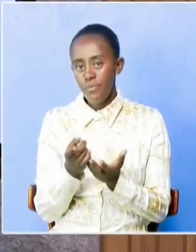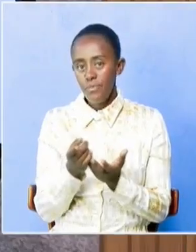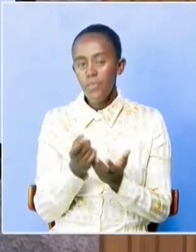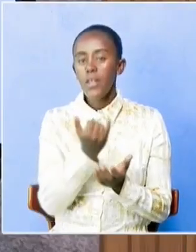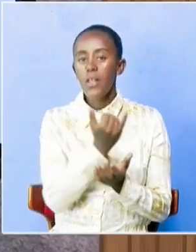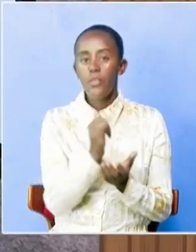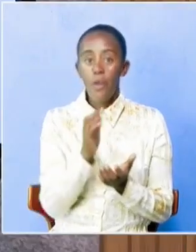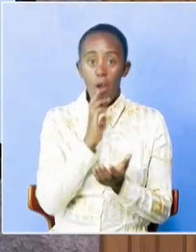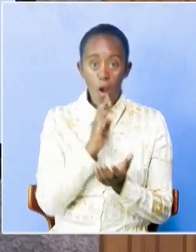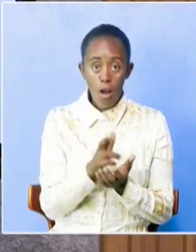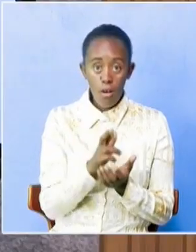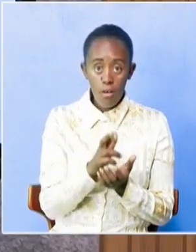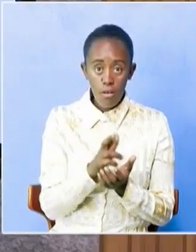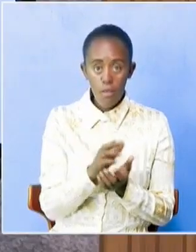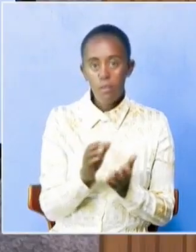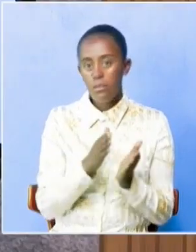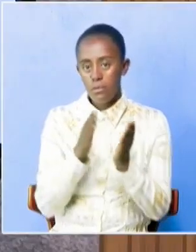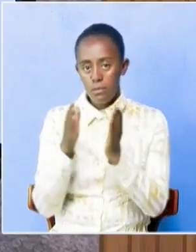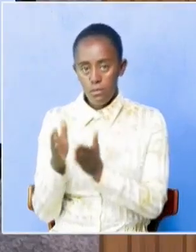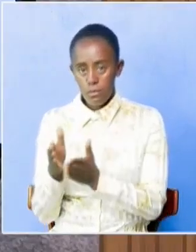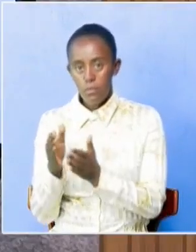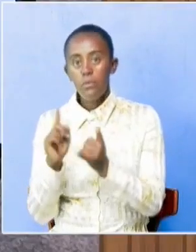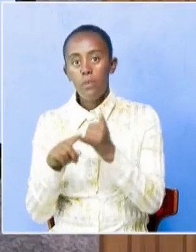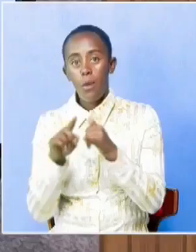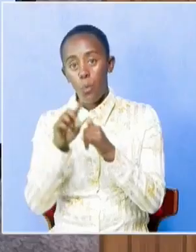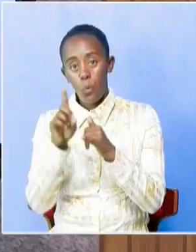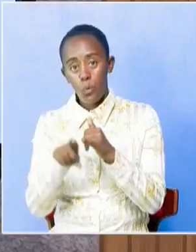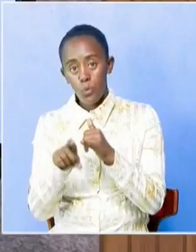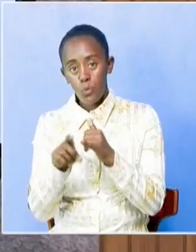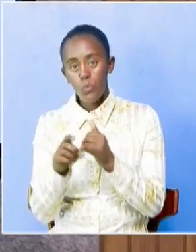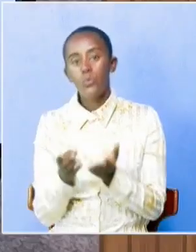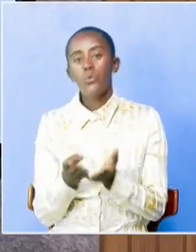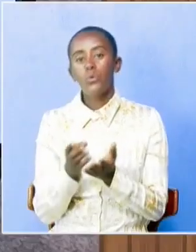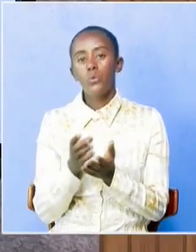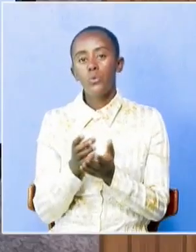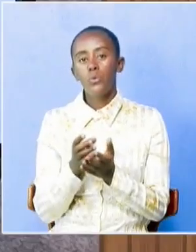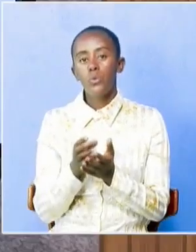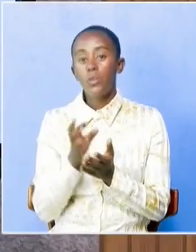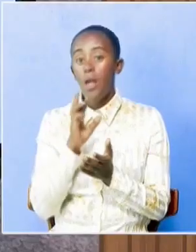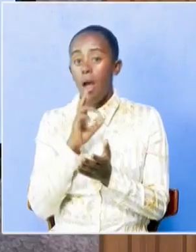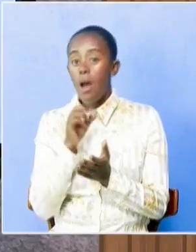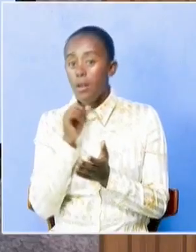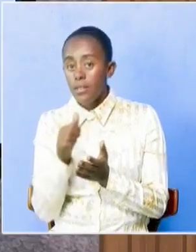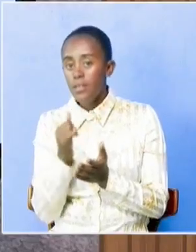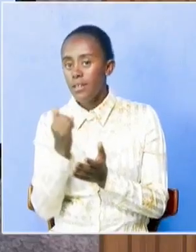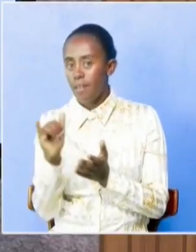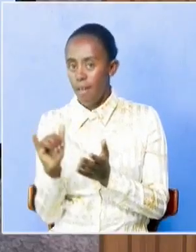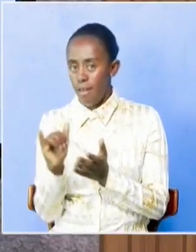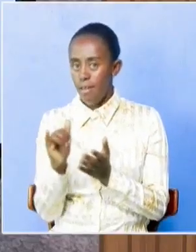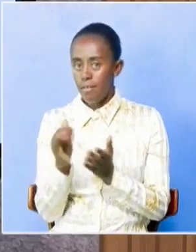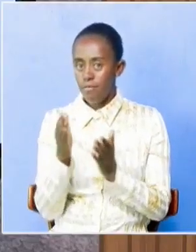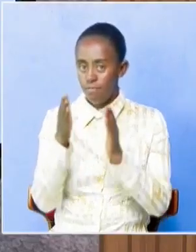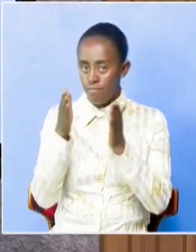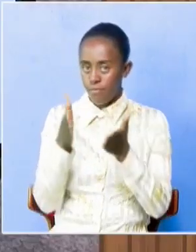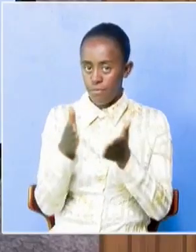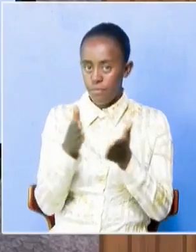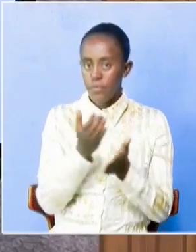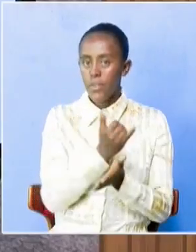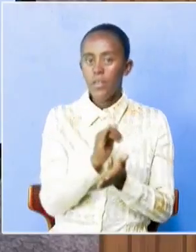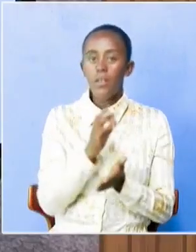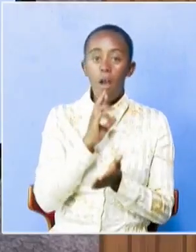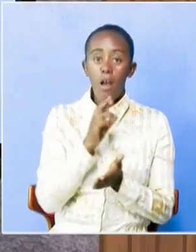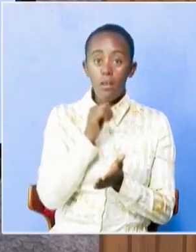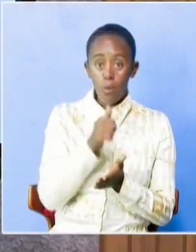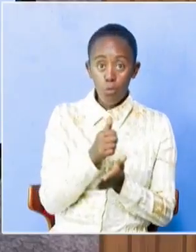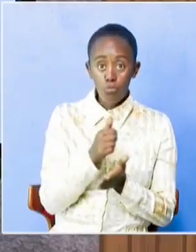they are, what comes in the tag question has to be what? Aren't they? If we use they are